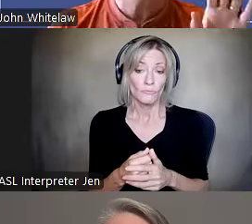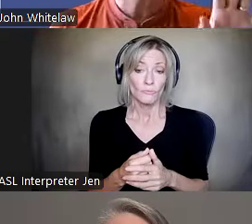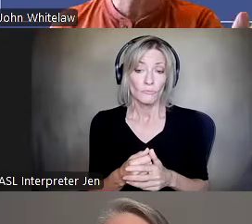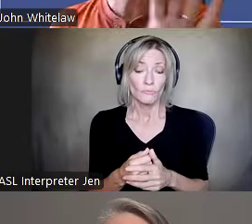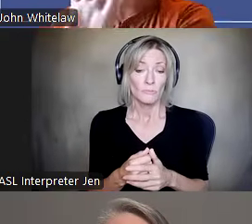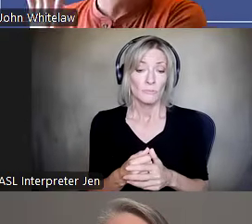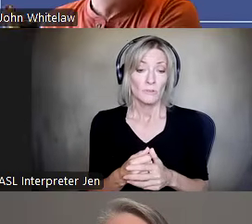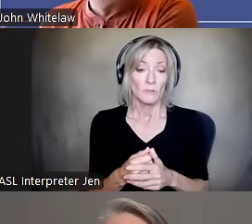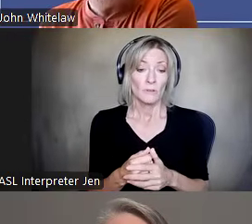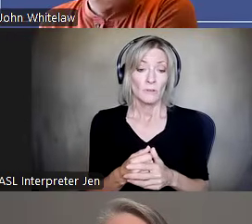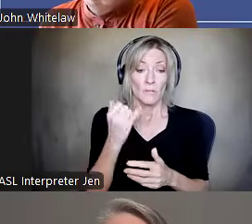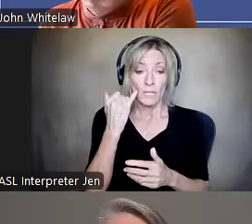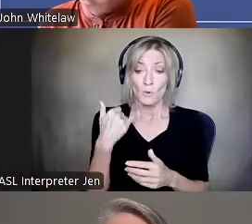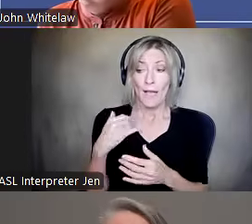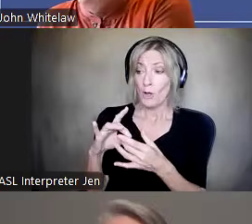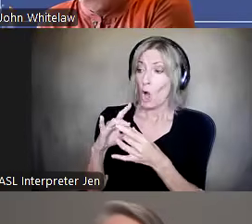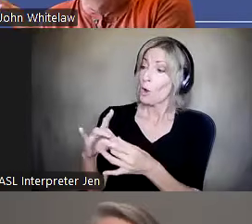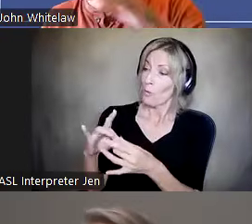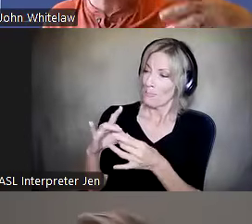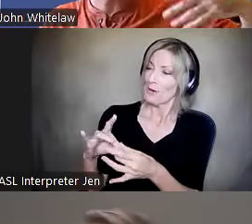if you have a cooperative spouse,